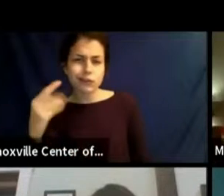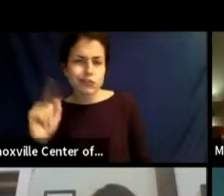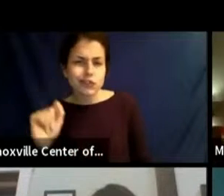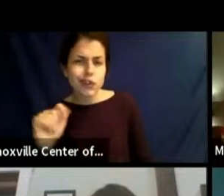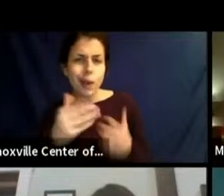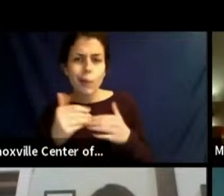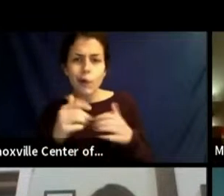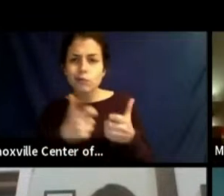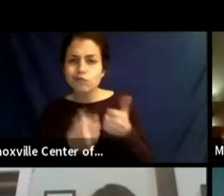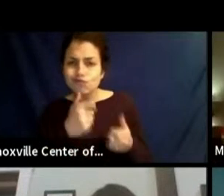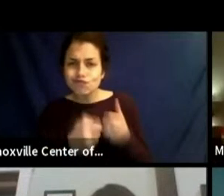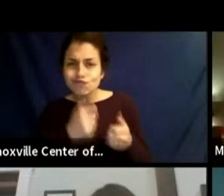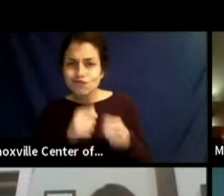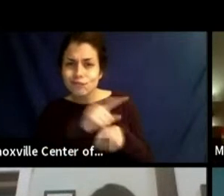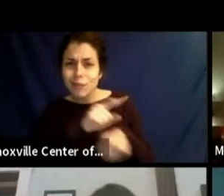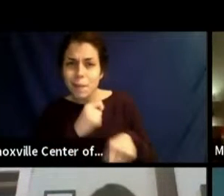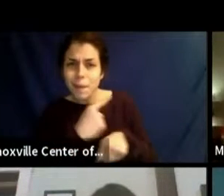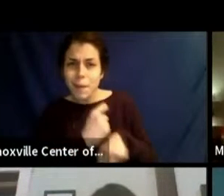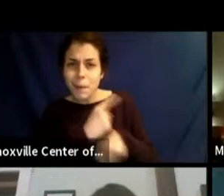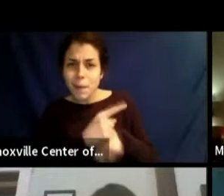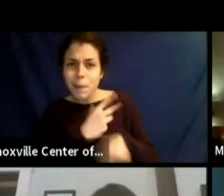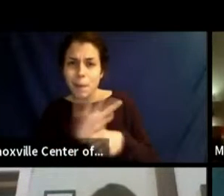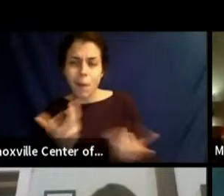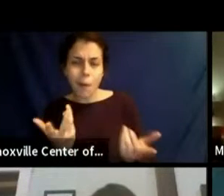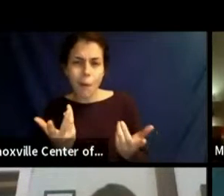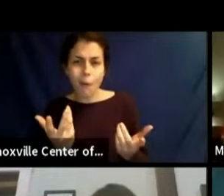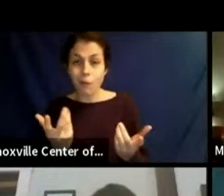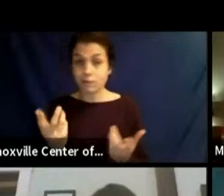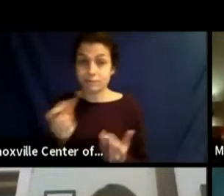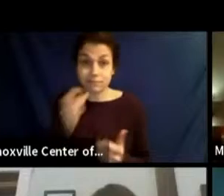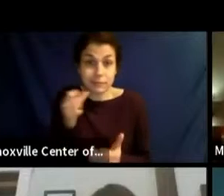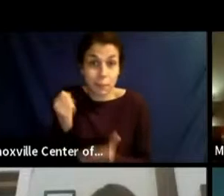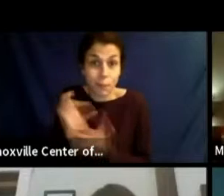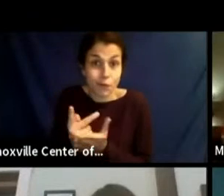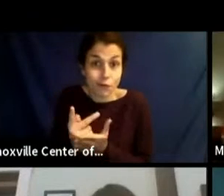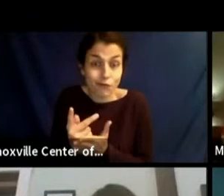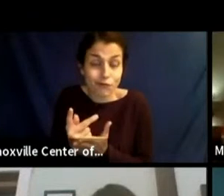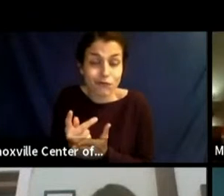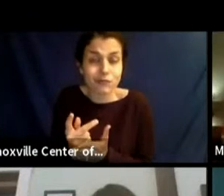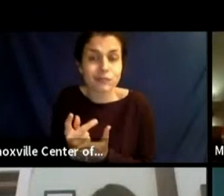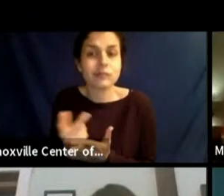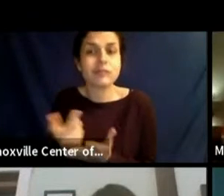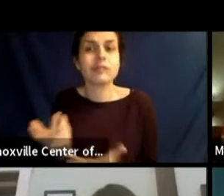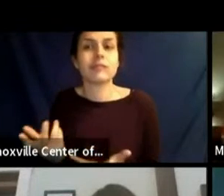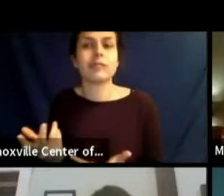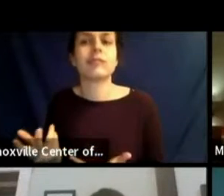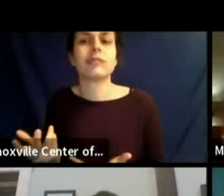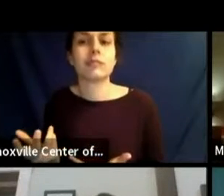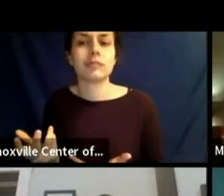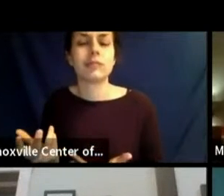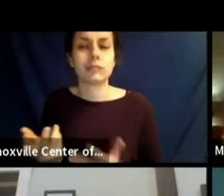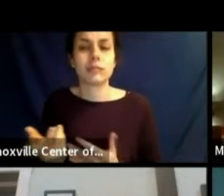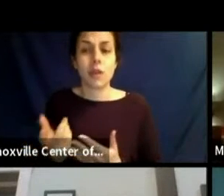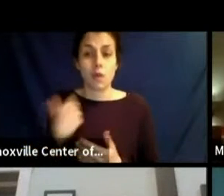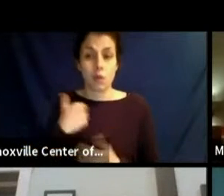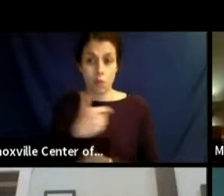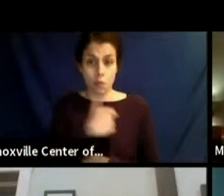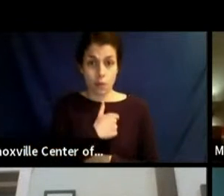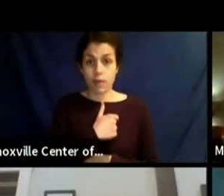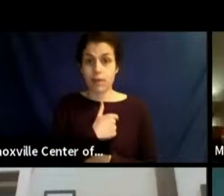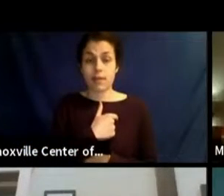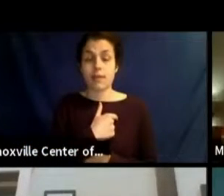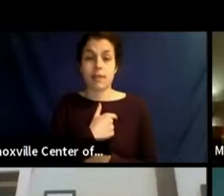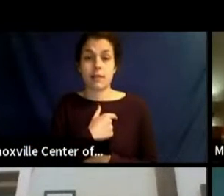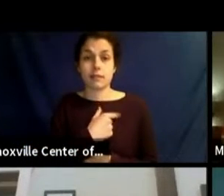So I said, well, no, that was not approved. Some place for us to post and work on things, and that was not approved. We were told that was not